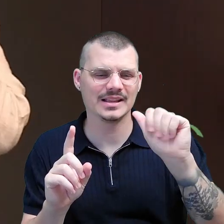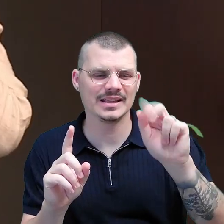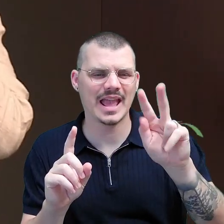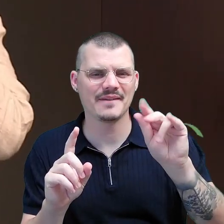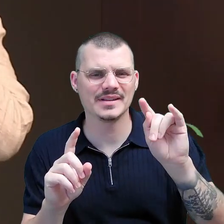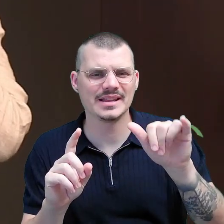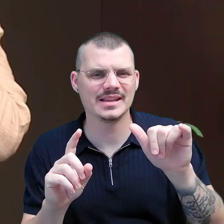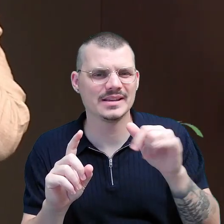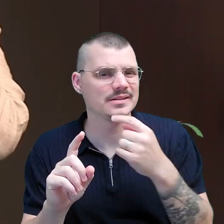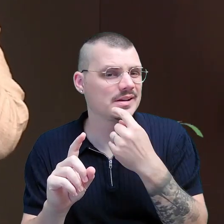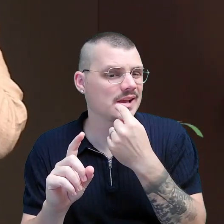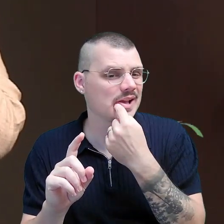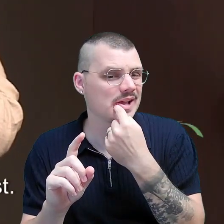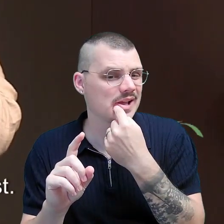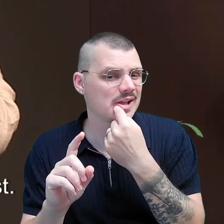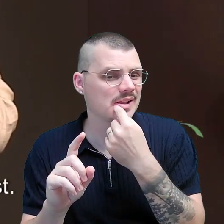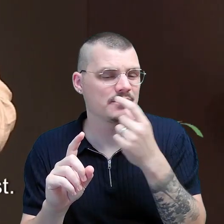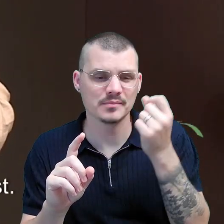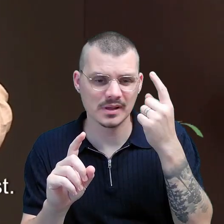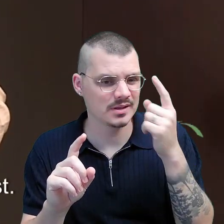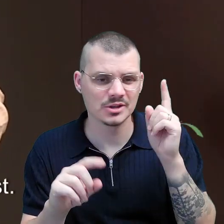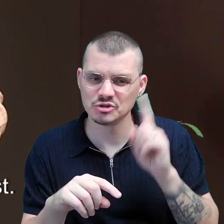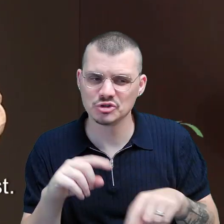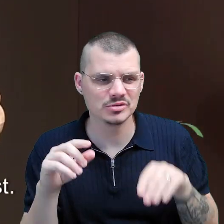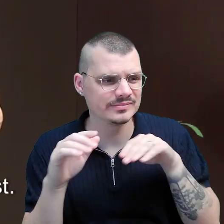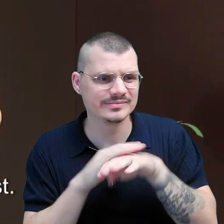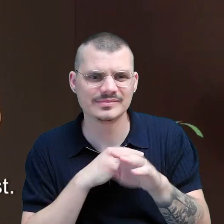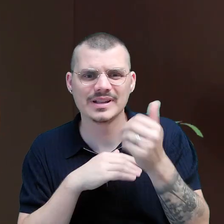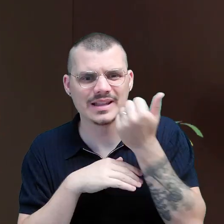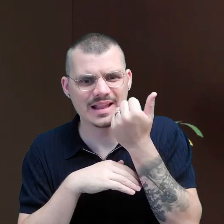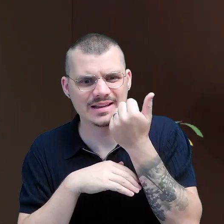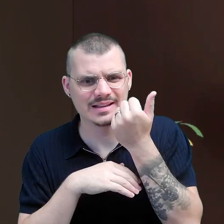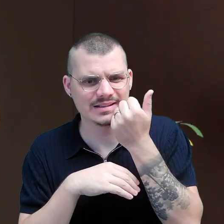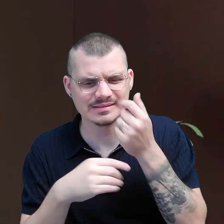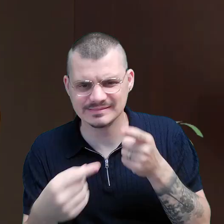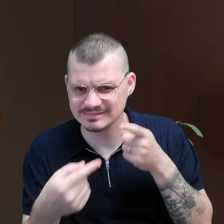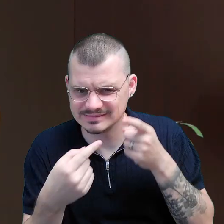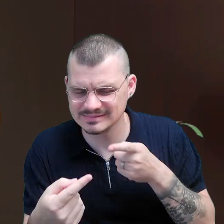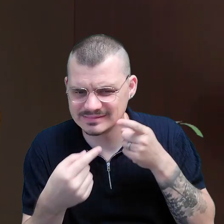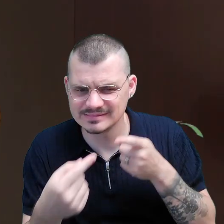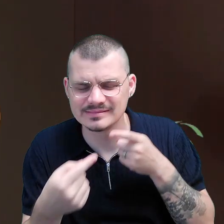cavity and nobody could get him into a dentist.